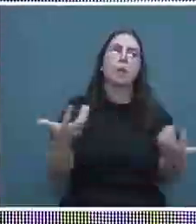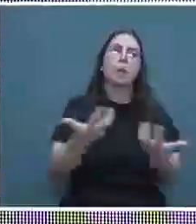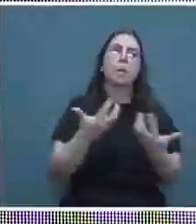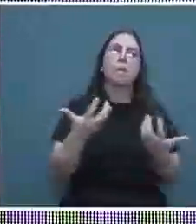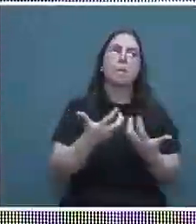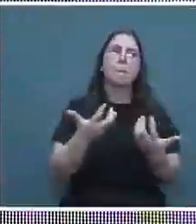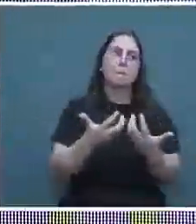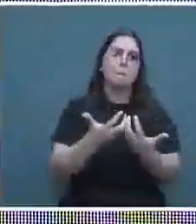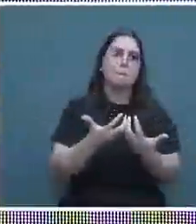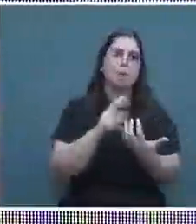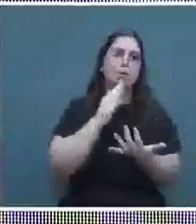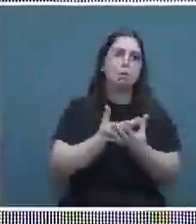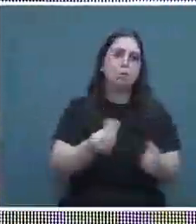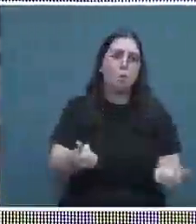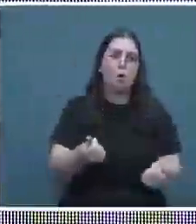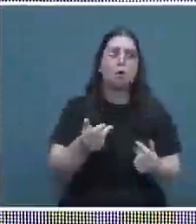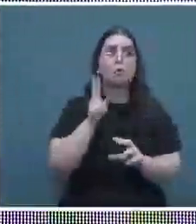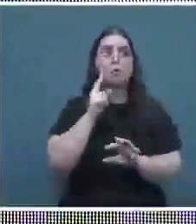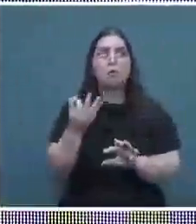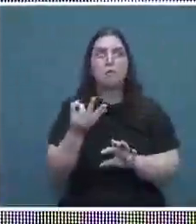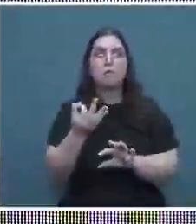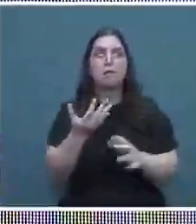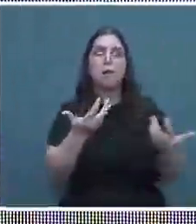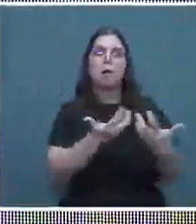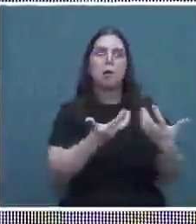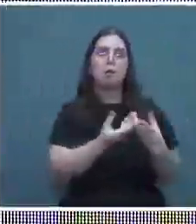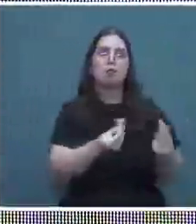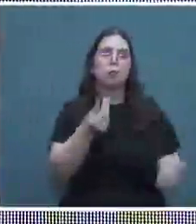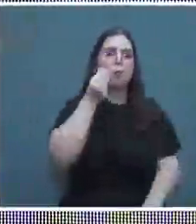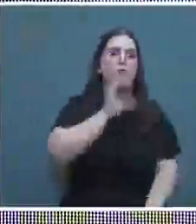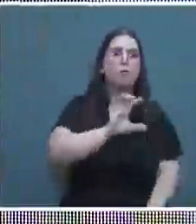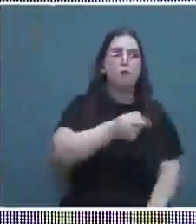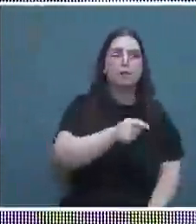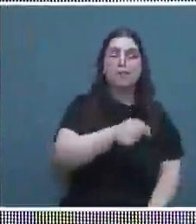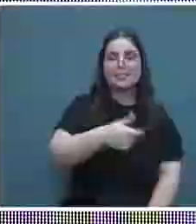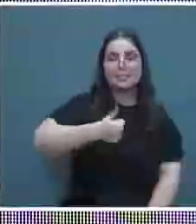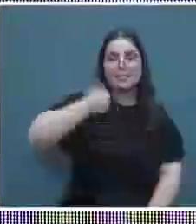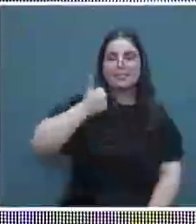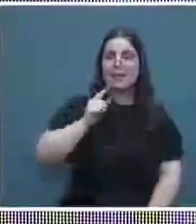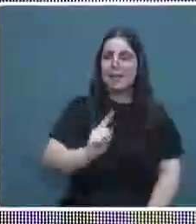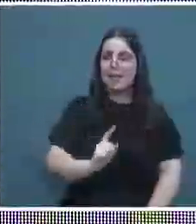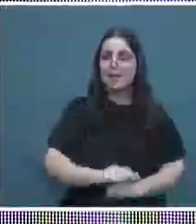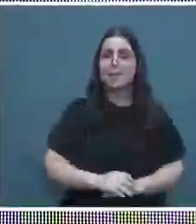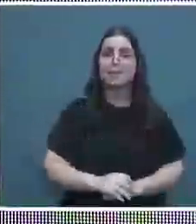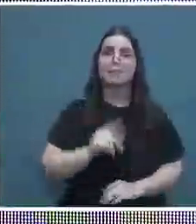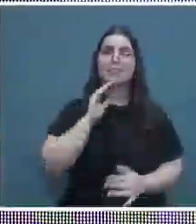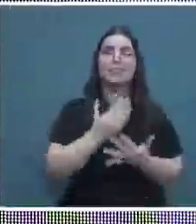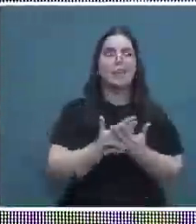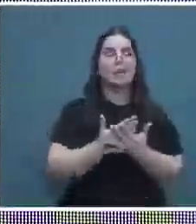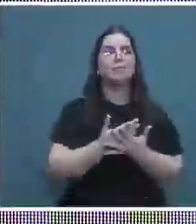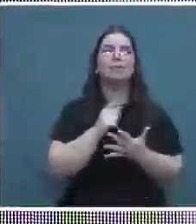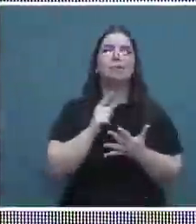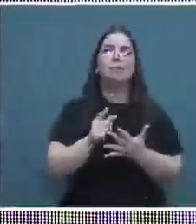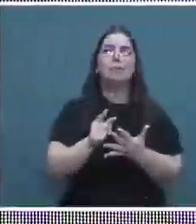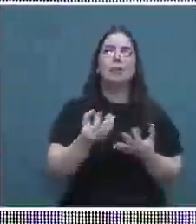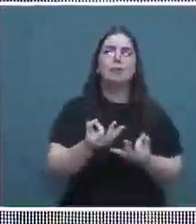I want to start with the conflict resolution first, because that is much important. It cares too much, but